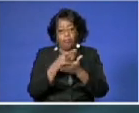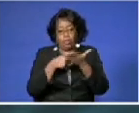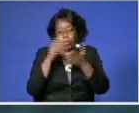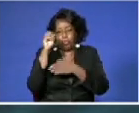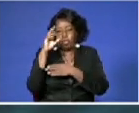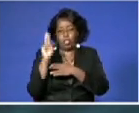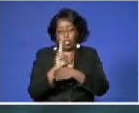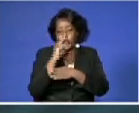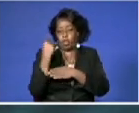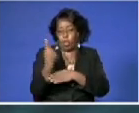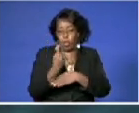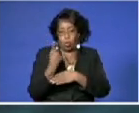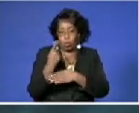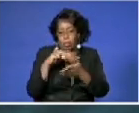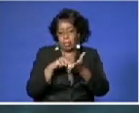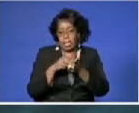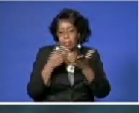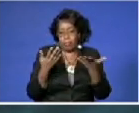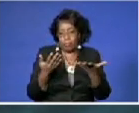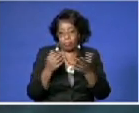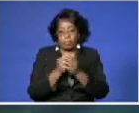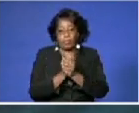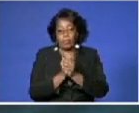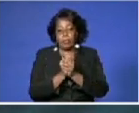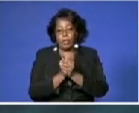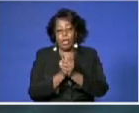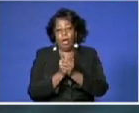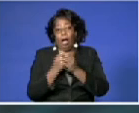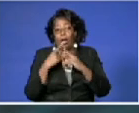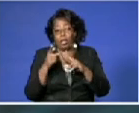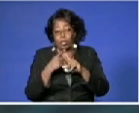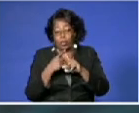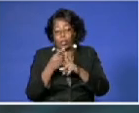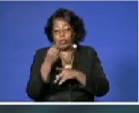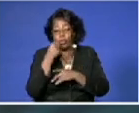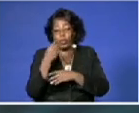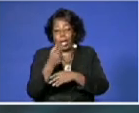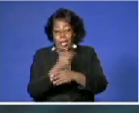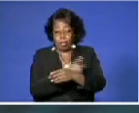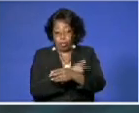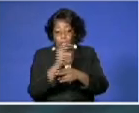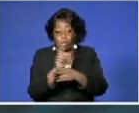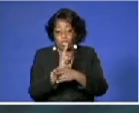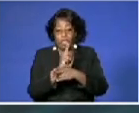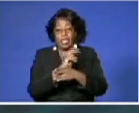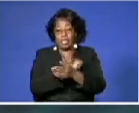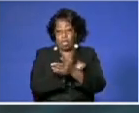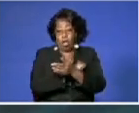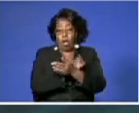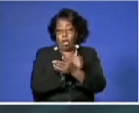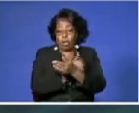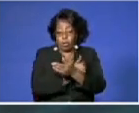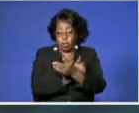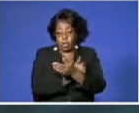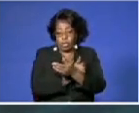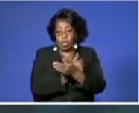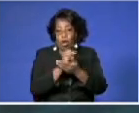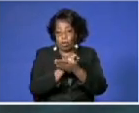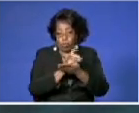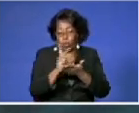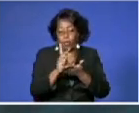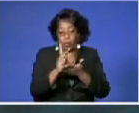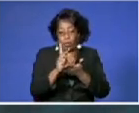use only mean? According to the Food and Drug Administration, an emergency use authorization, EUA,